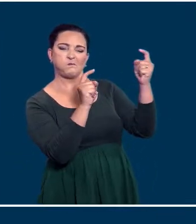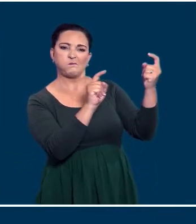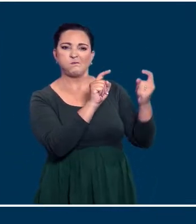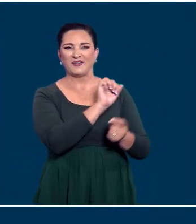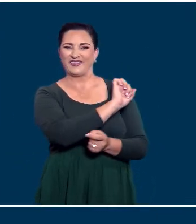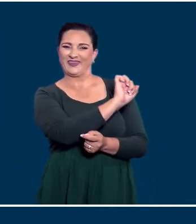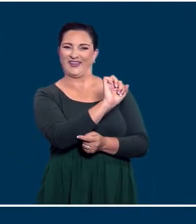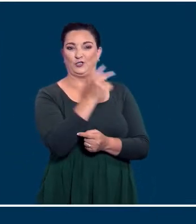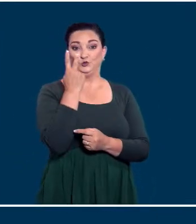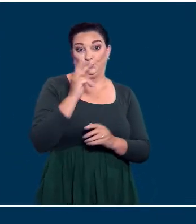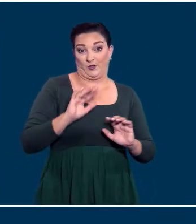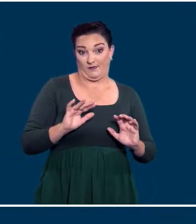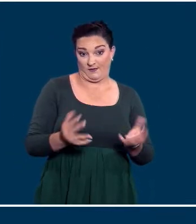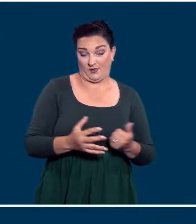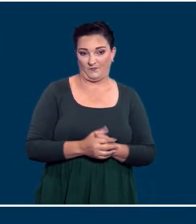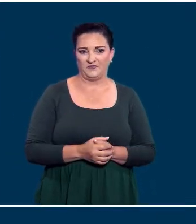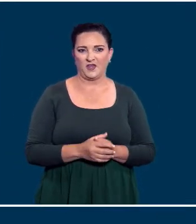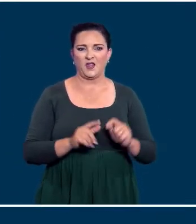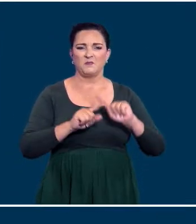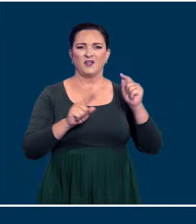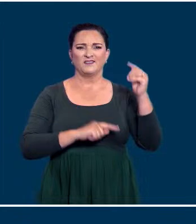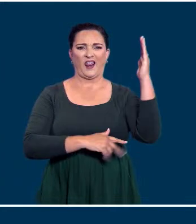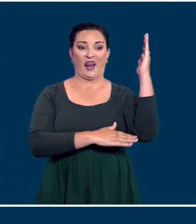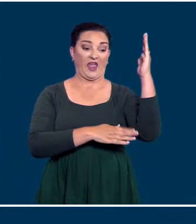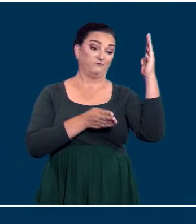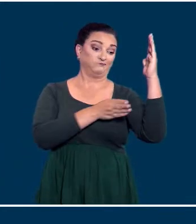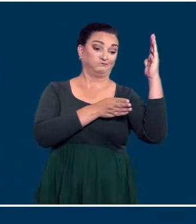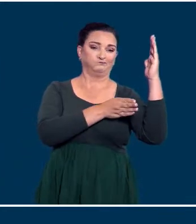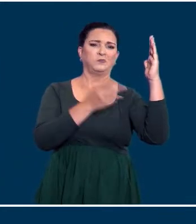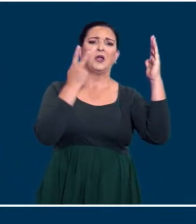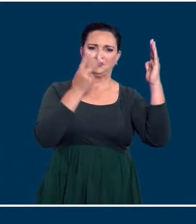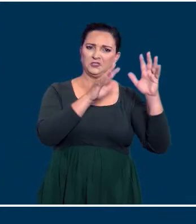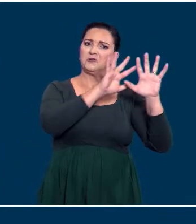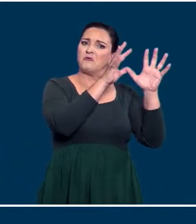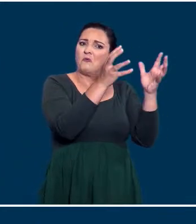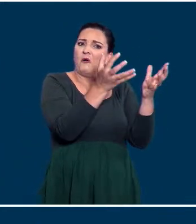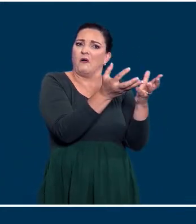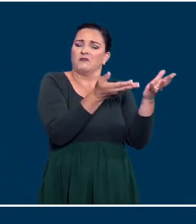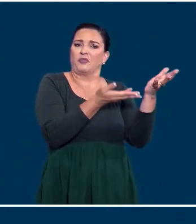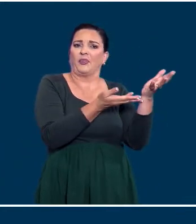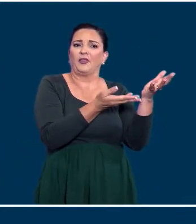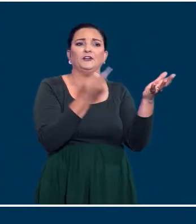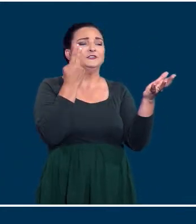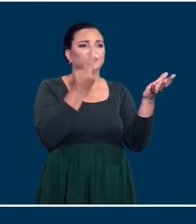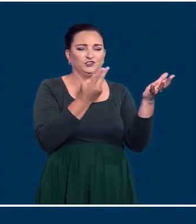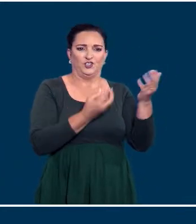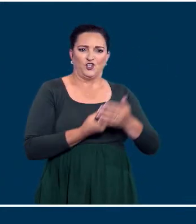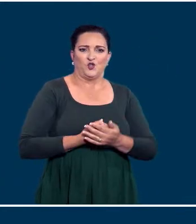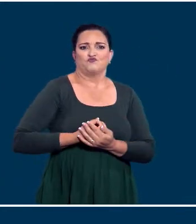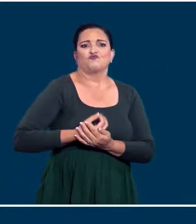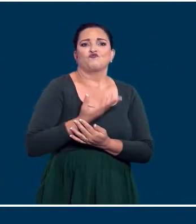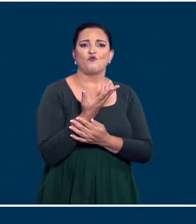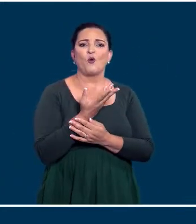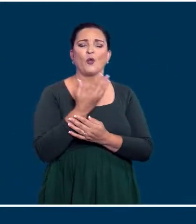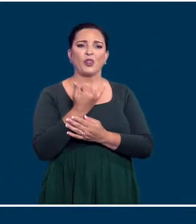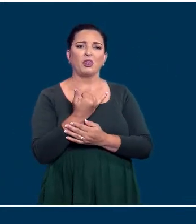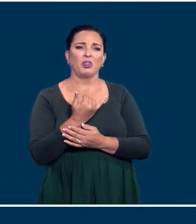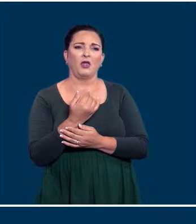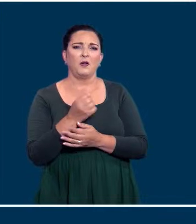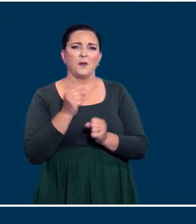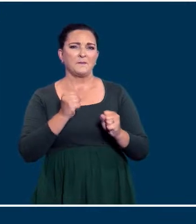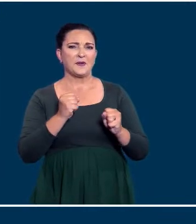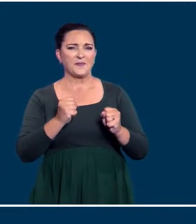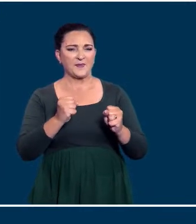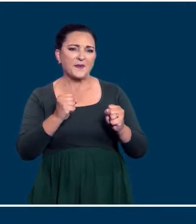at the far left, that's the world as a whole, and you can see that real GDP growth is remaining well